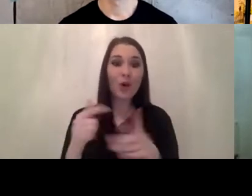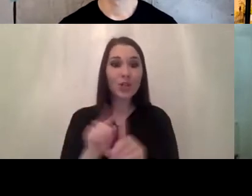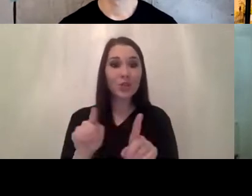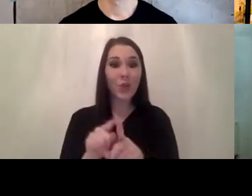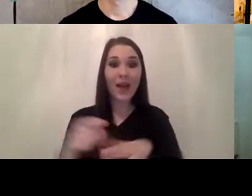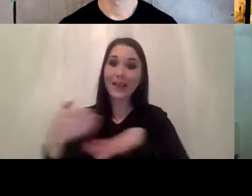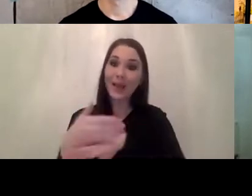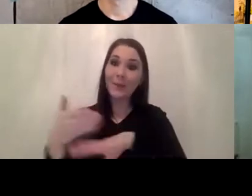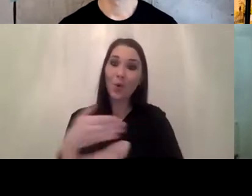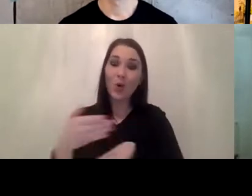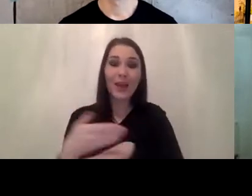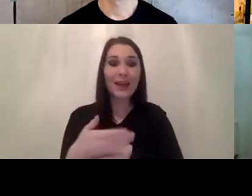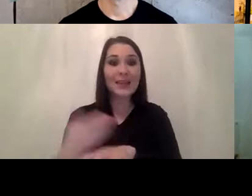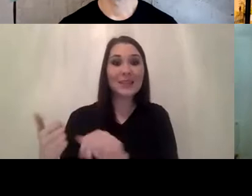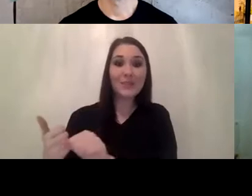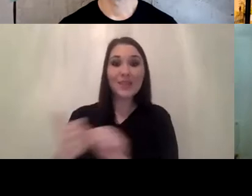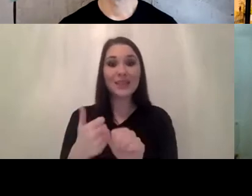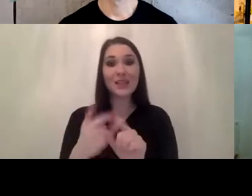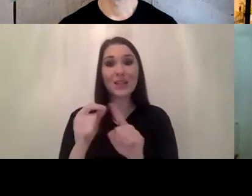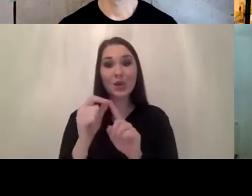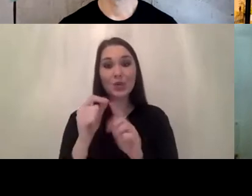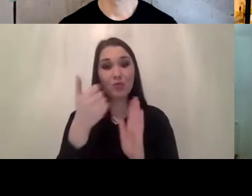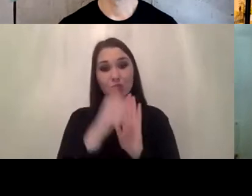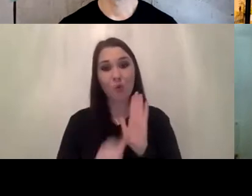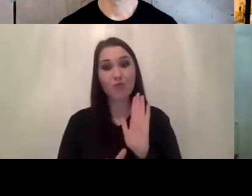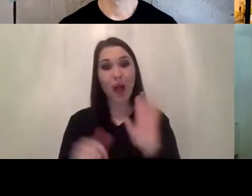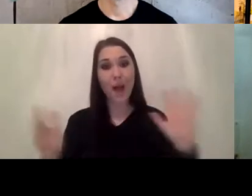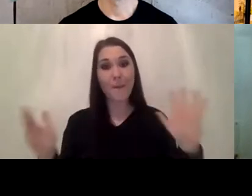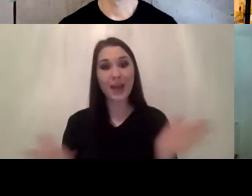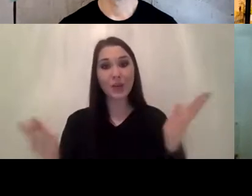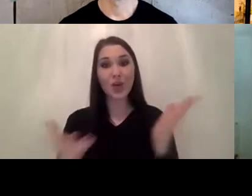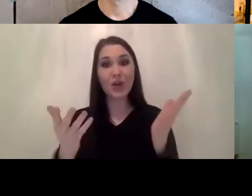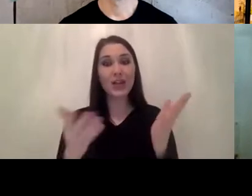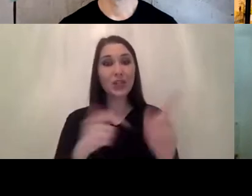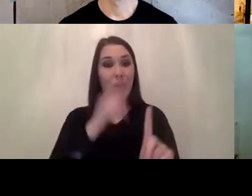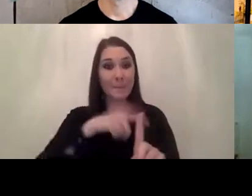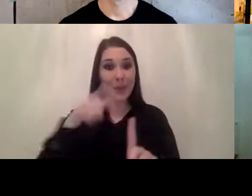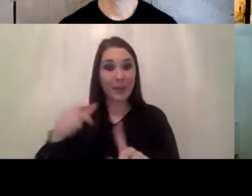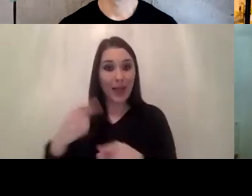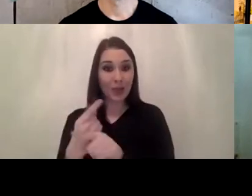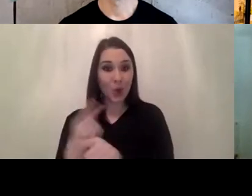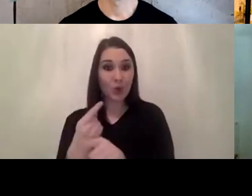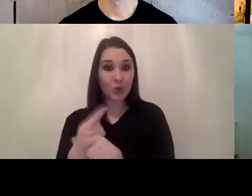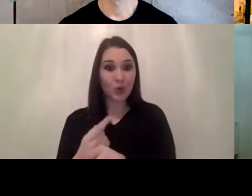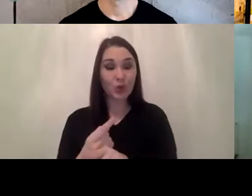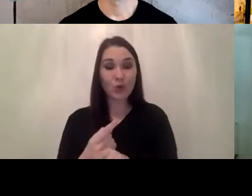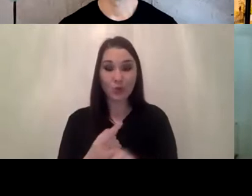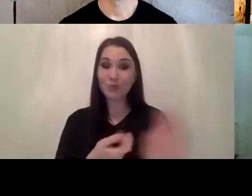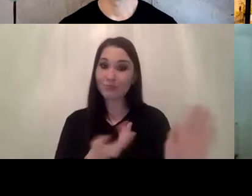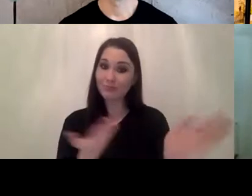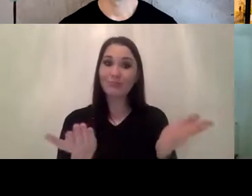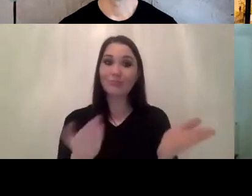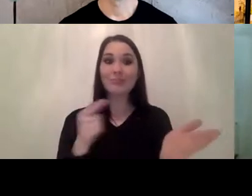employee assistance program, you know, I would encourage people I speak to in work to also avail of that and, you